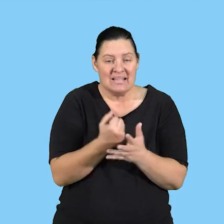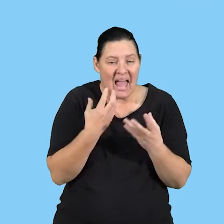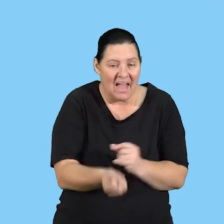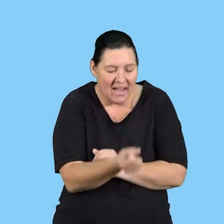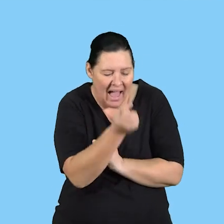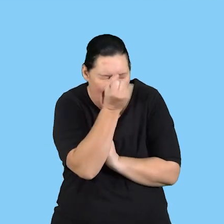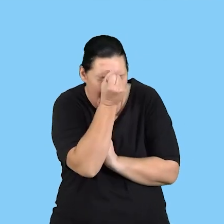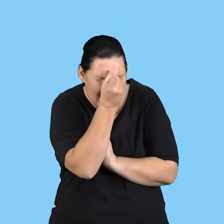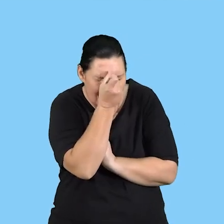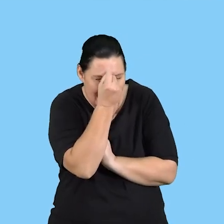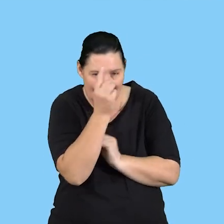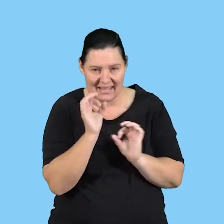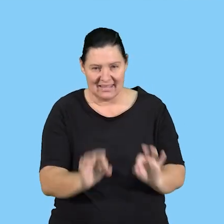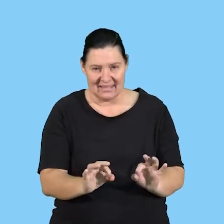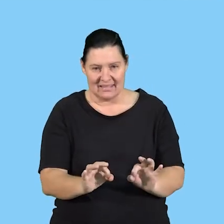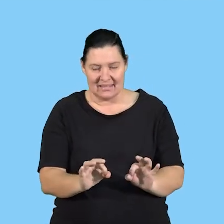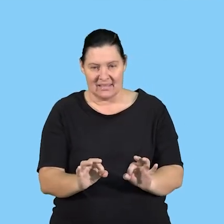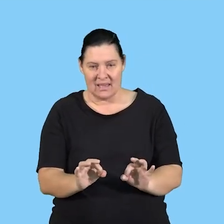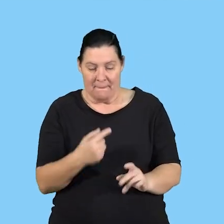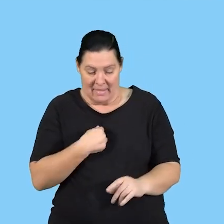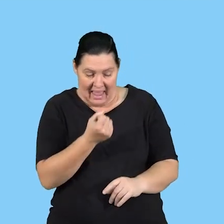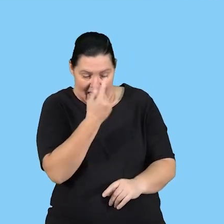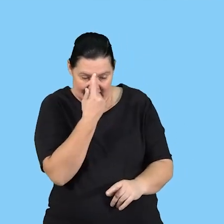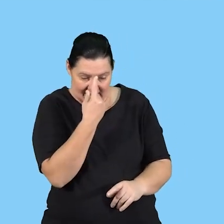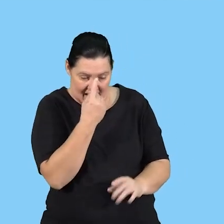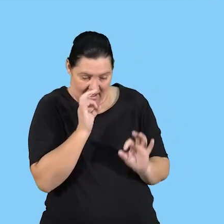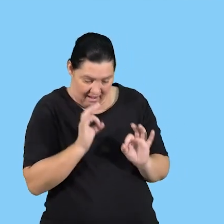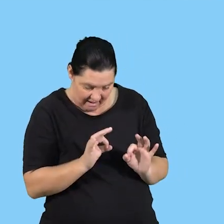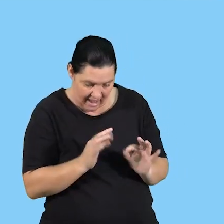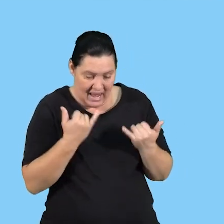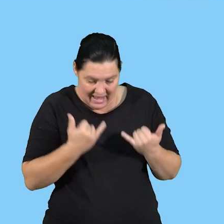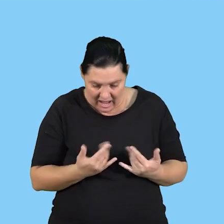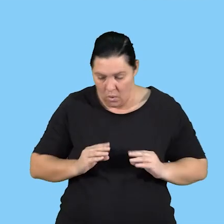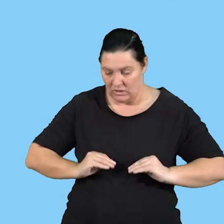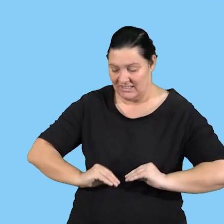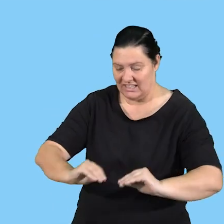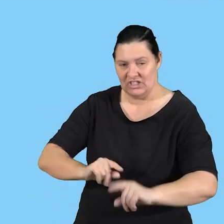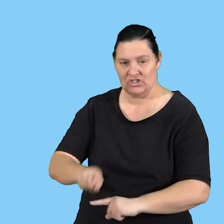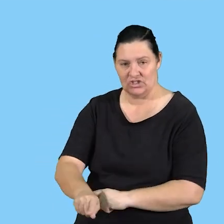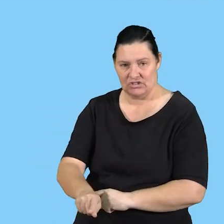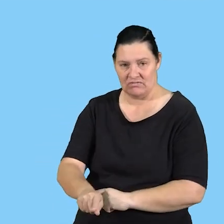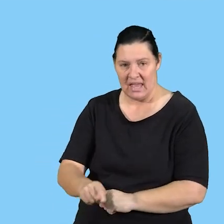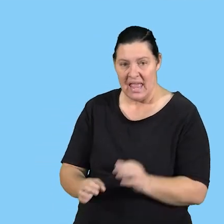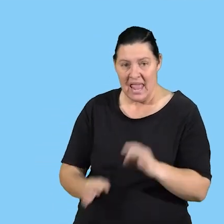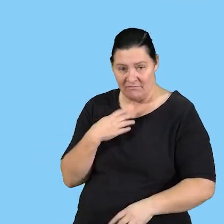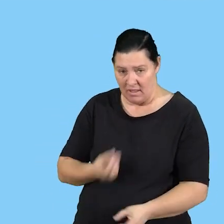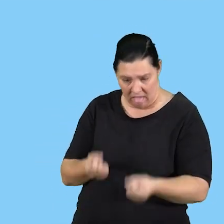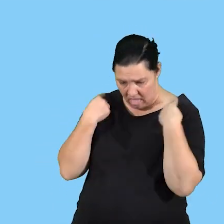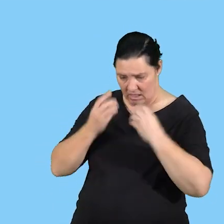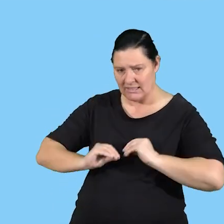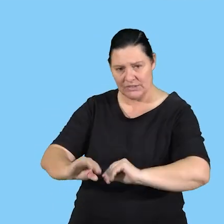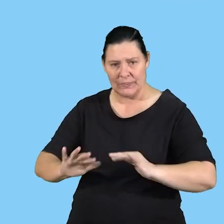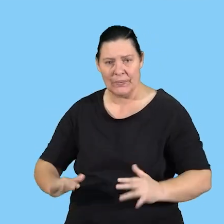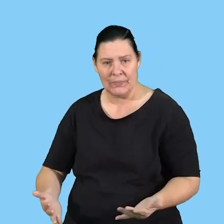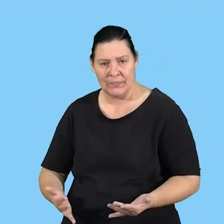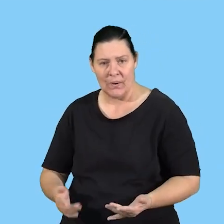that understanding before you can transfer that knowledge to the learners so that they can understand what